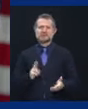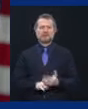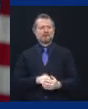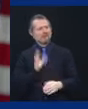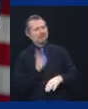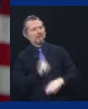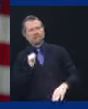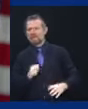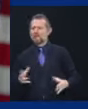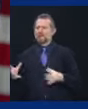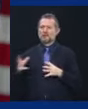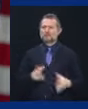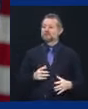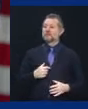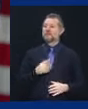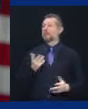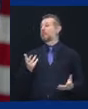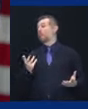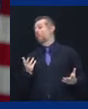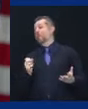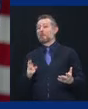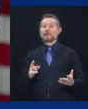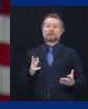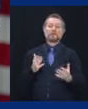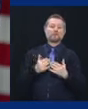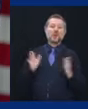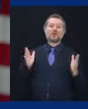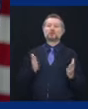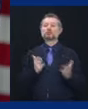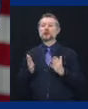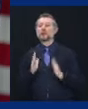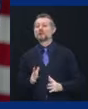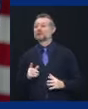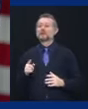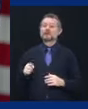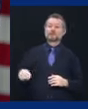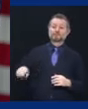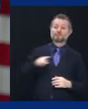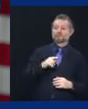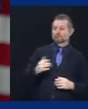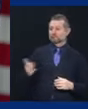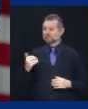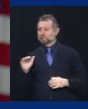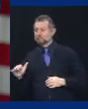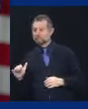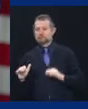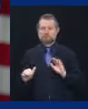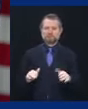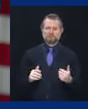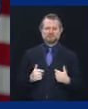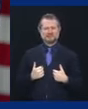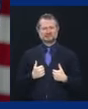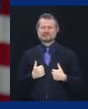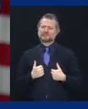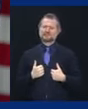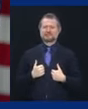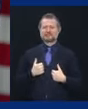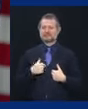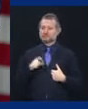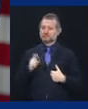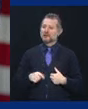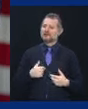servant to handle a situation without my being willing to stand next to them in that